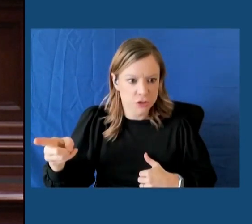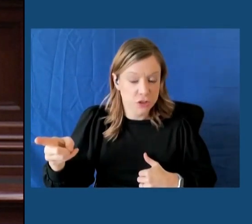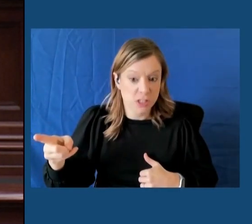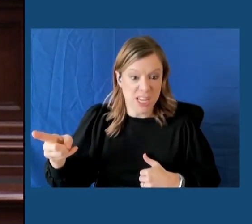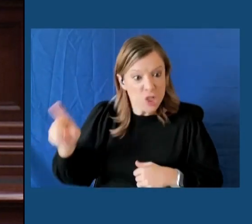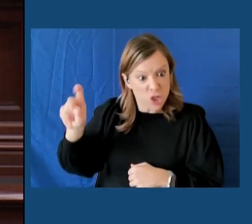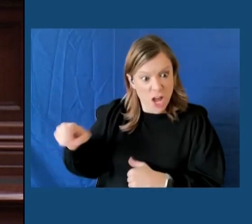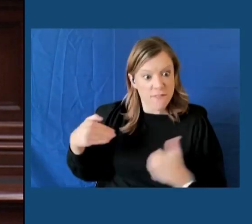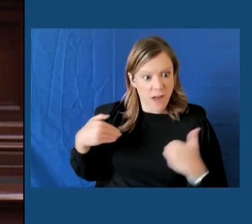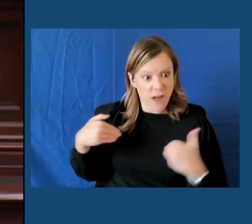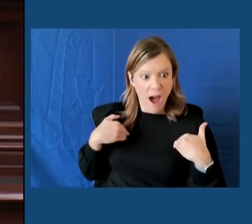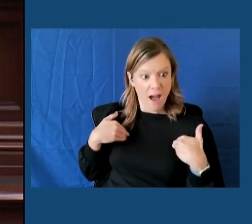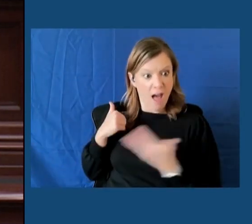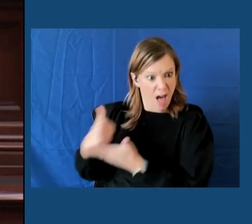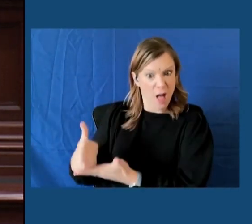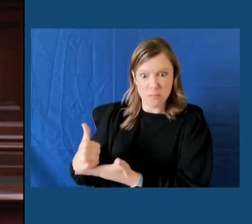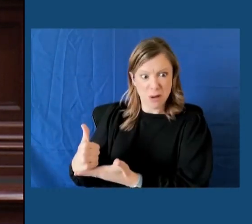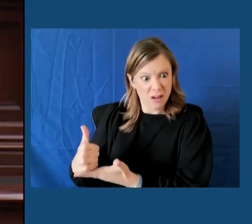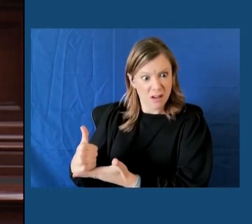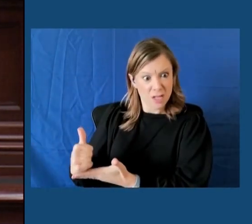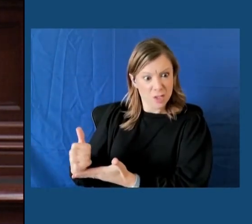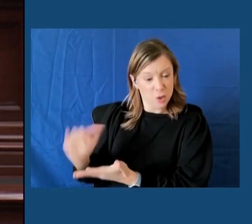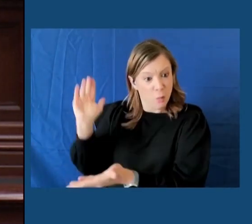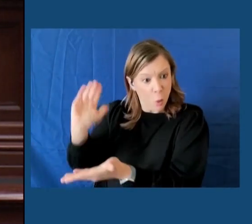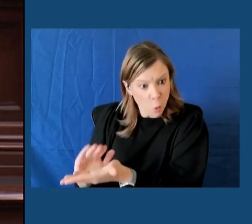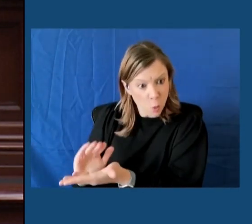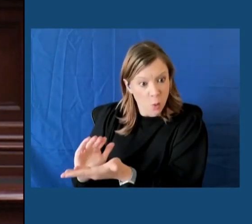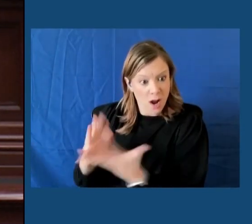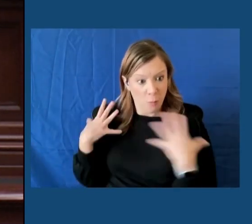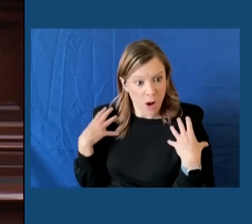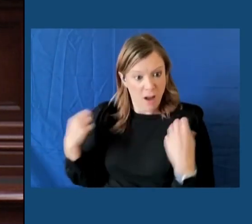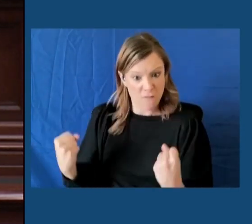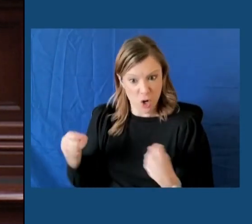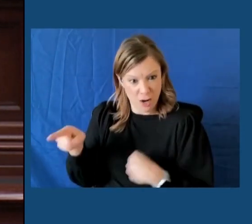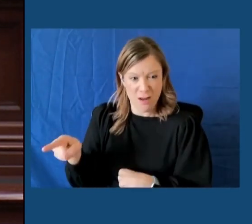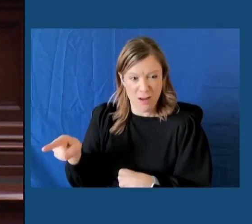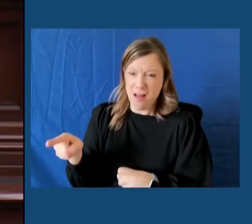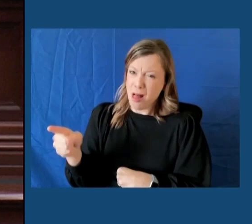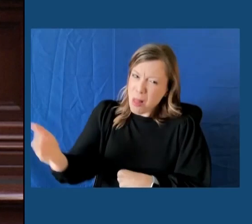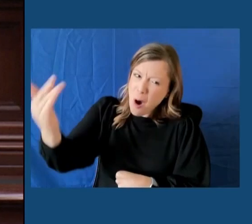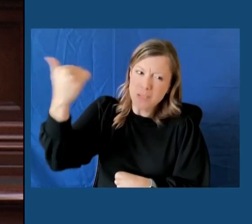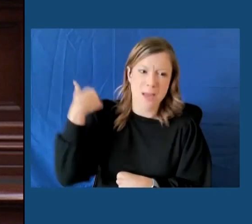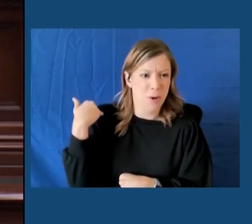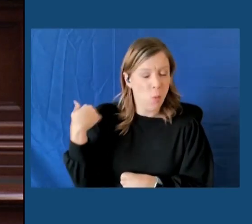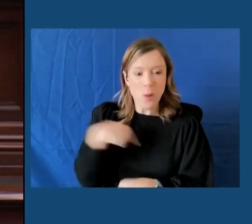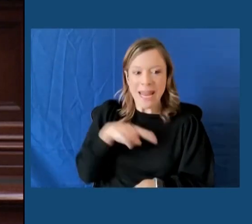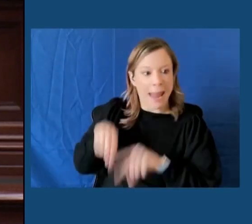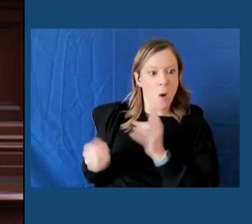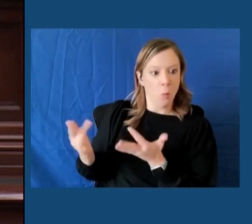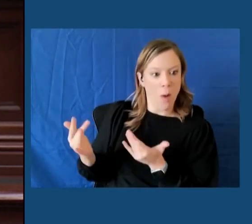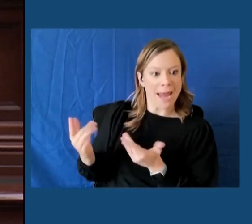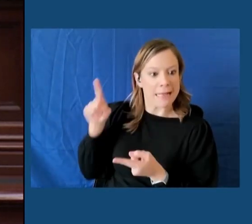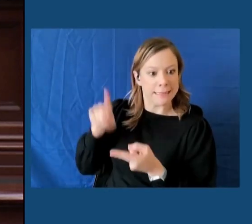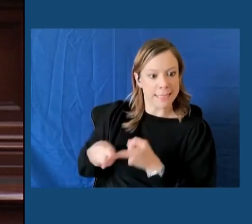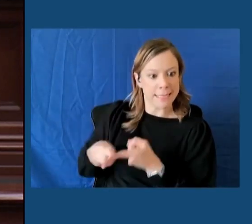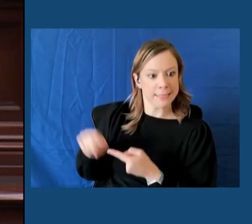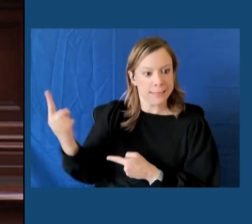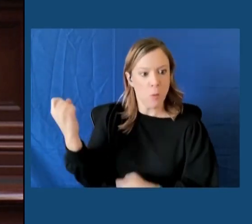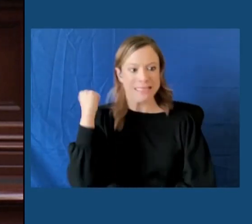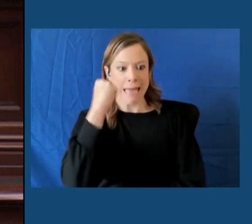ago. We can no longer wait for someone to lash out and hurt someone before we take action, because by